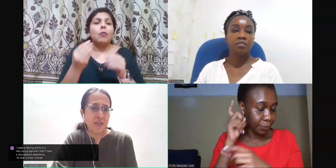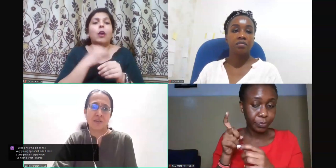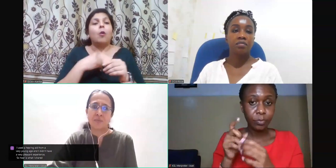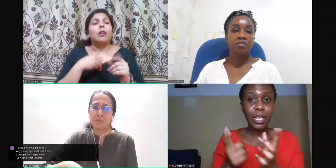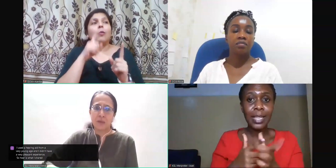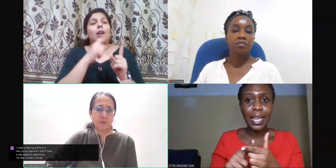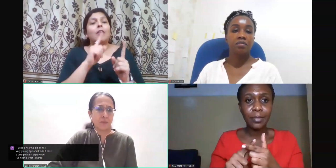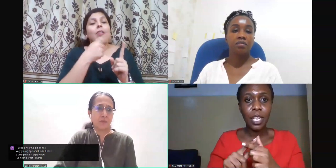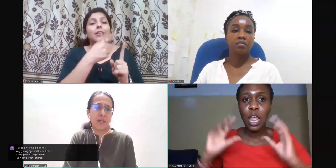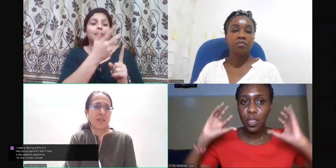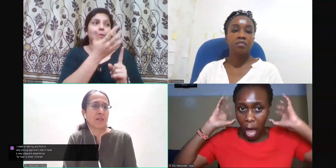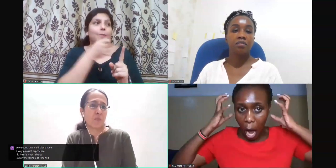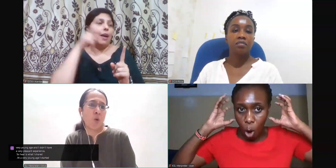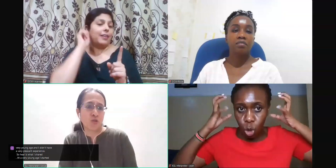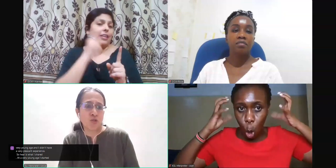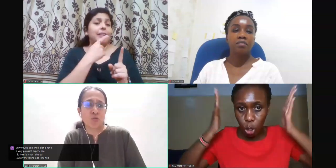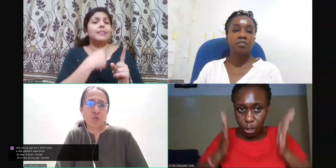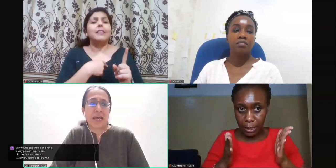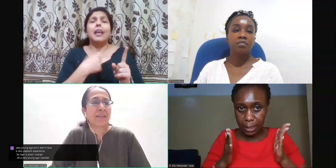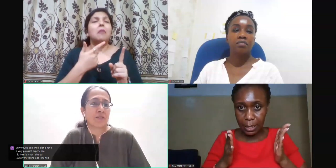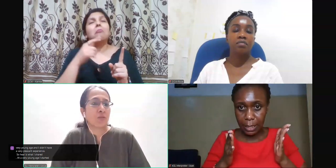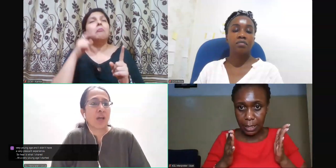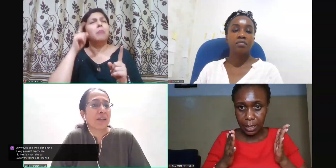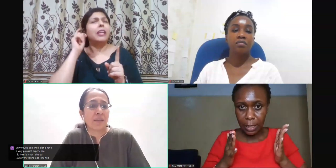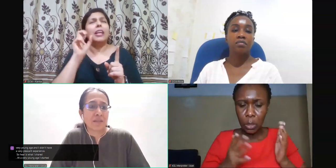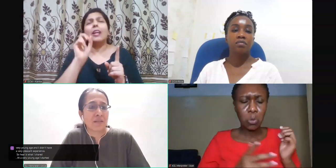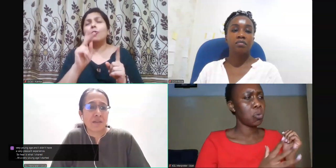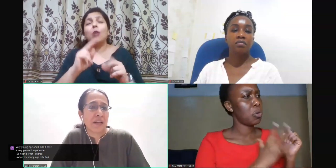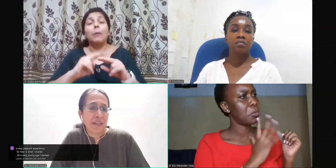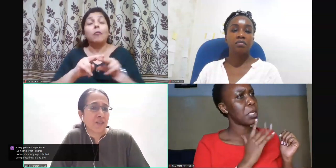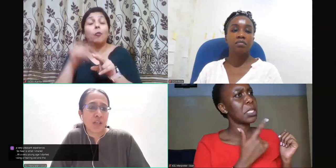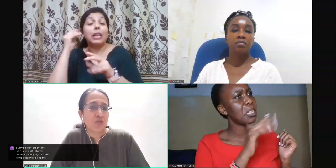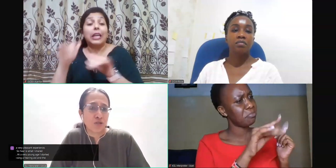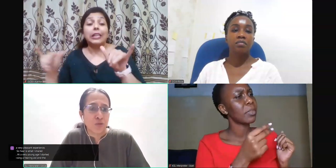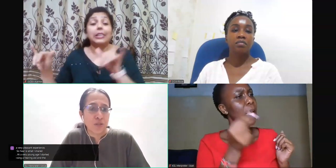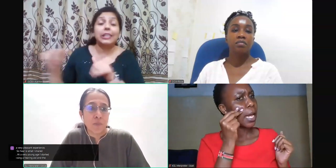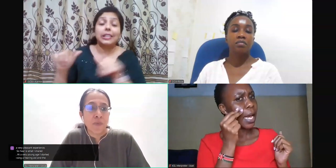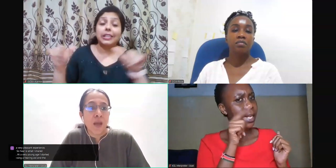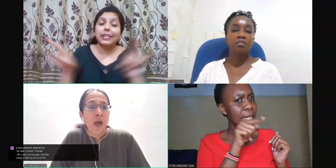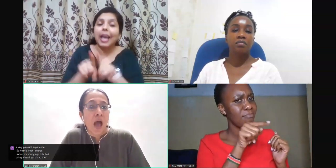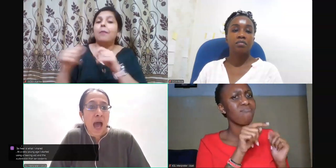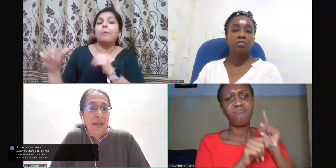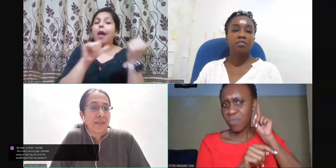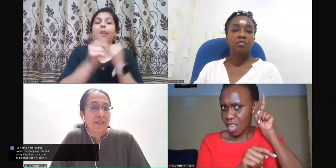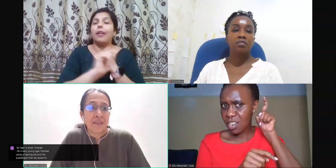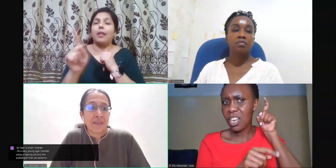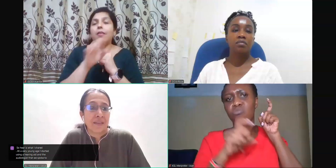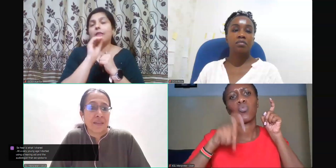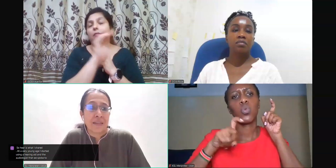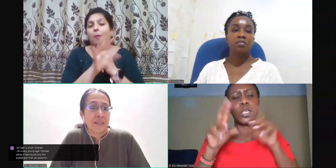audiologist that we spoke to said that, Kanika, this is the hearing aid that you need to use.